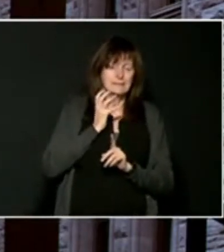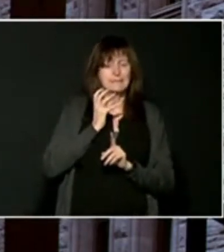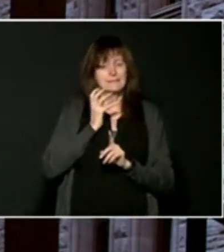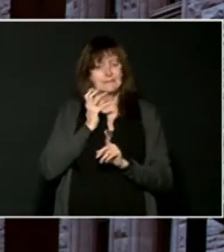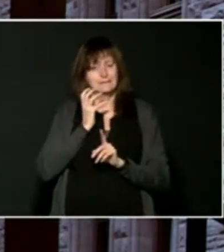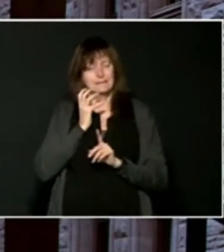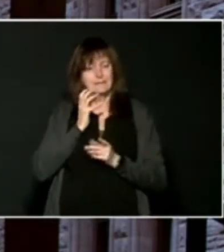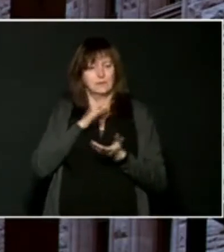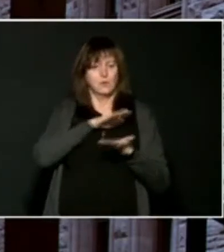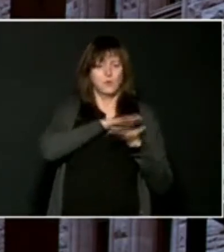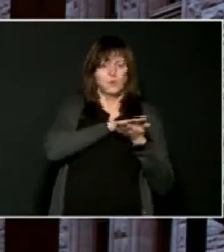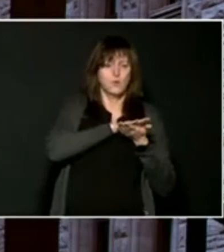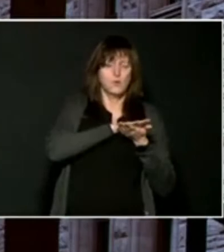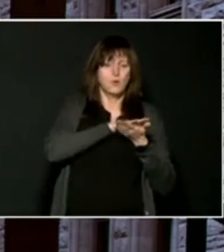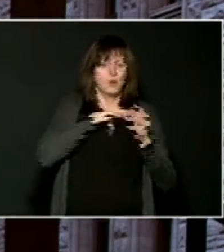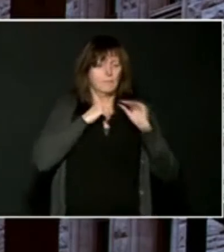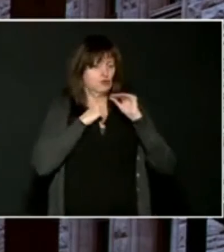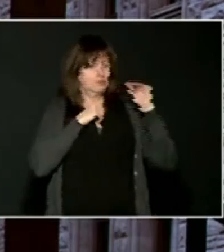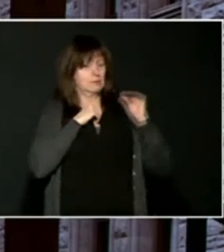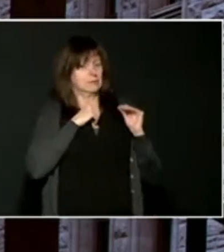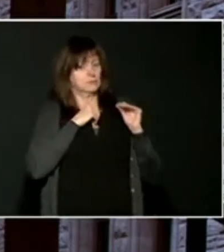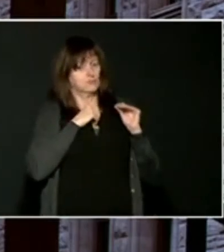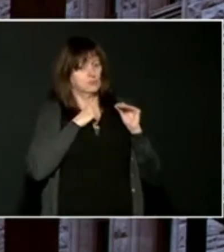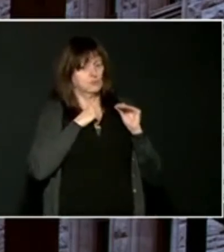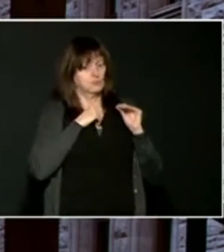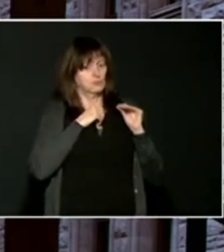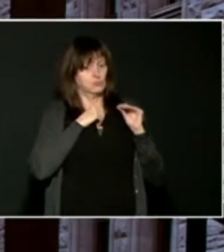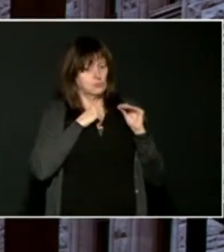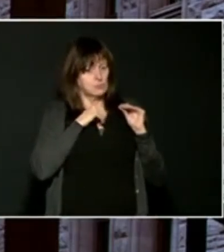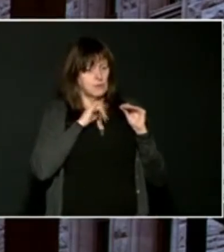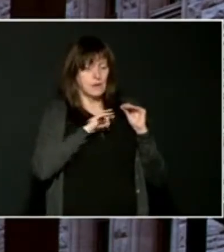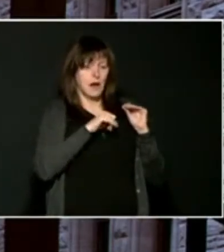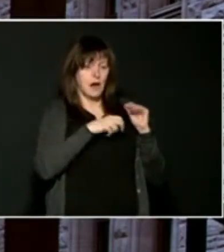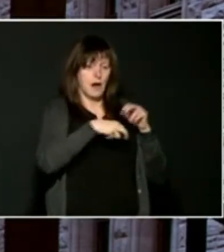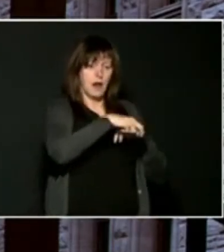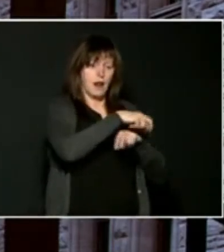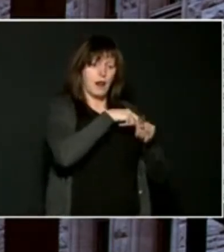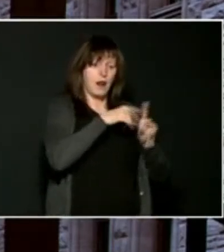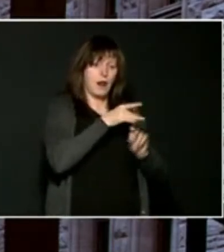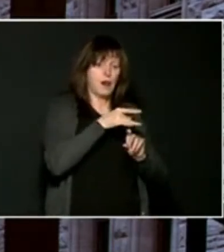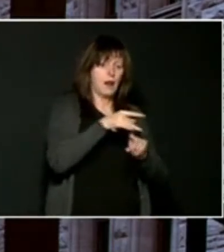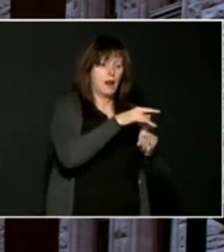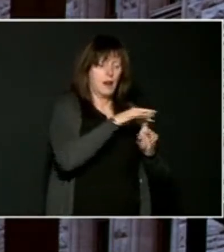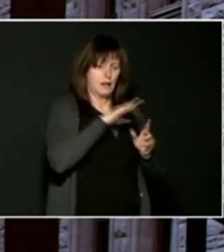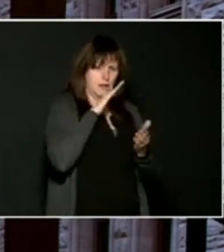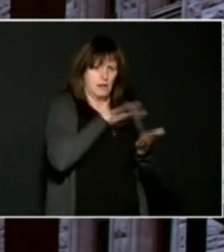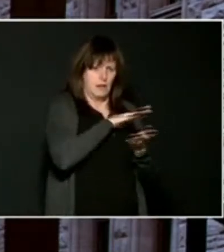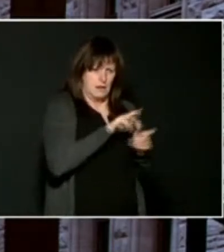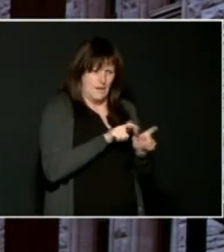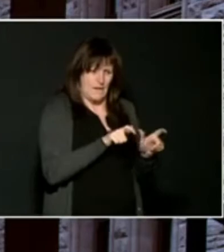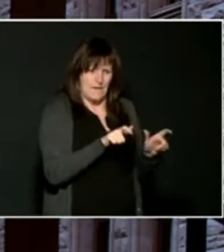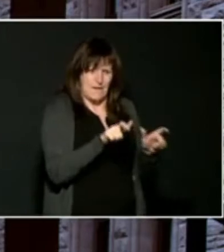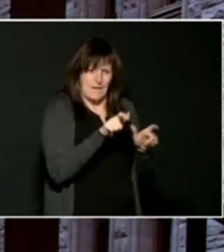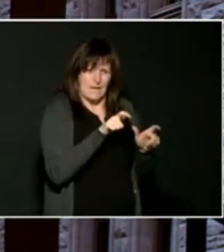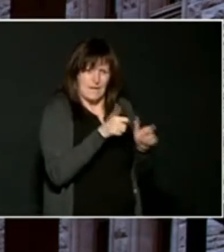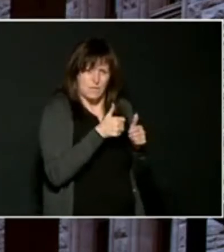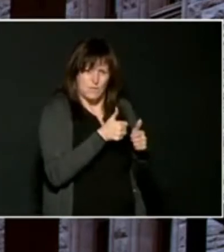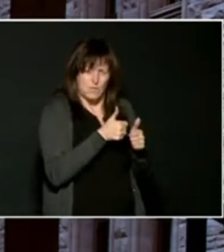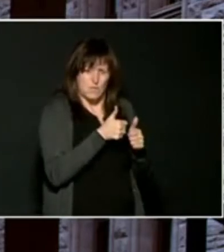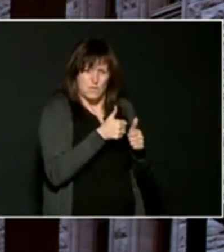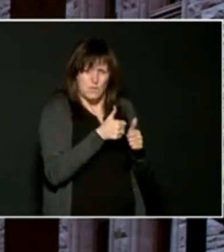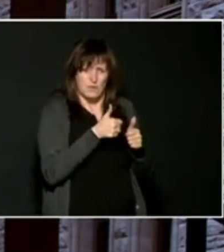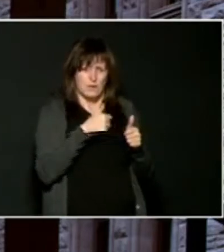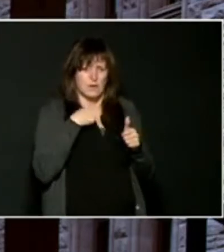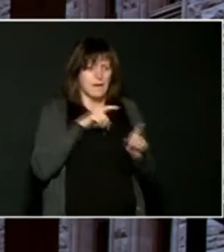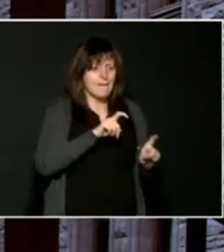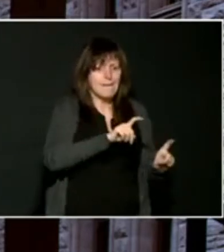the rates inside and the transmission inside the schools down, and our recent wide surveys of schools has